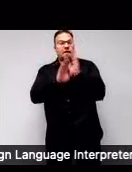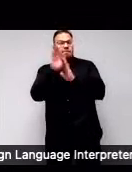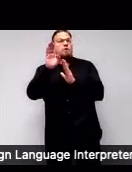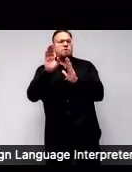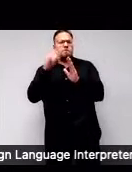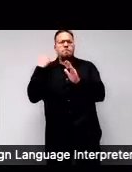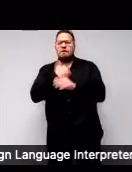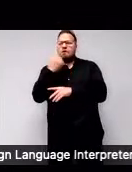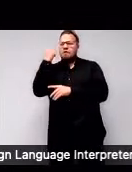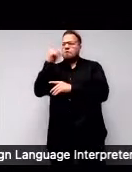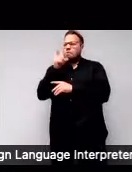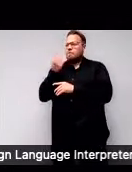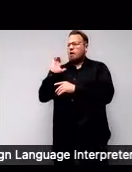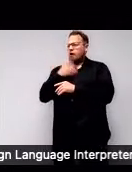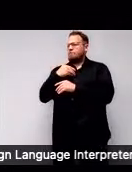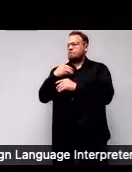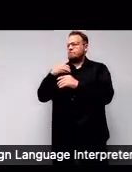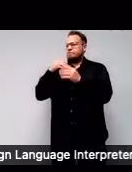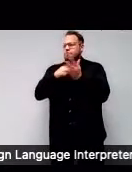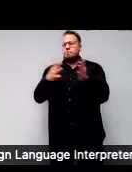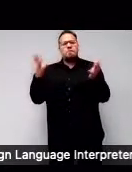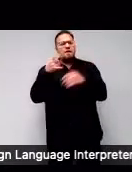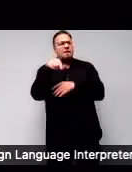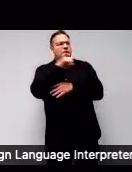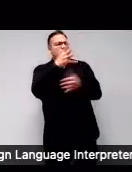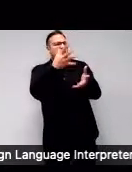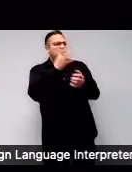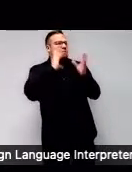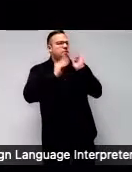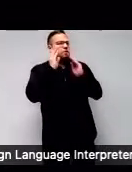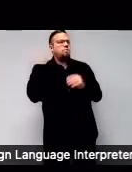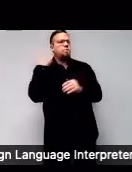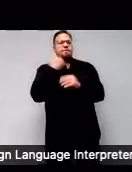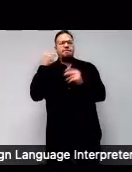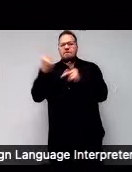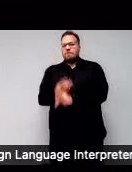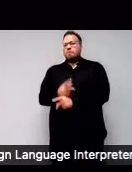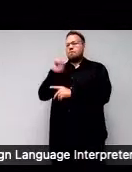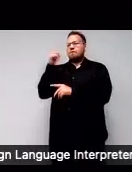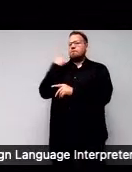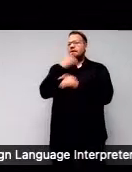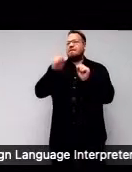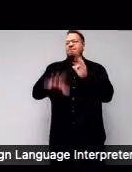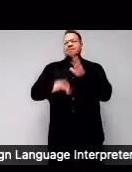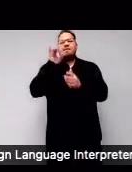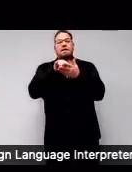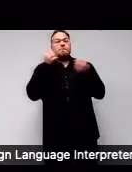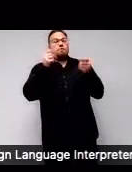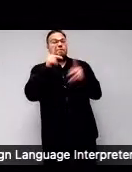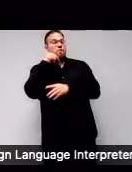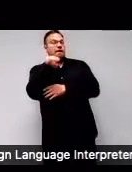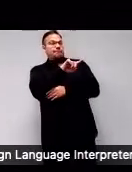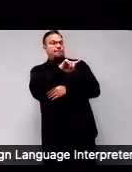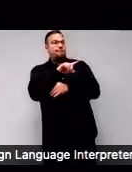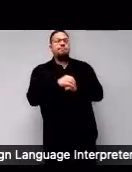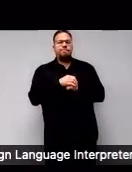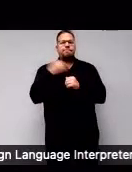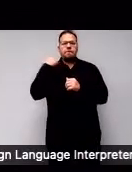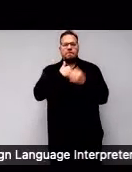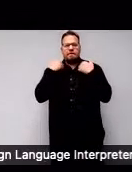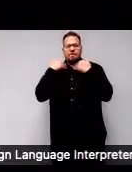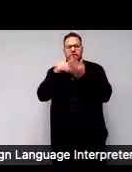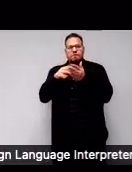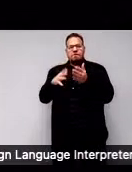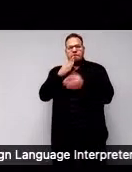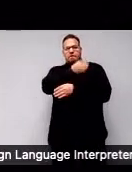it is they want to experience, we're out there starting to figure out where we can find those opportunities for them. We have a student there at